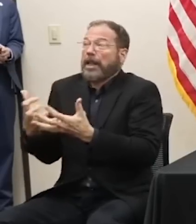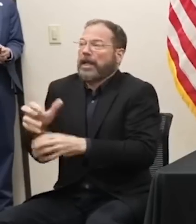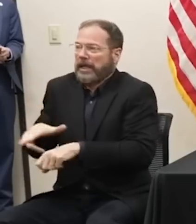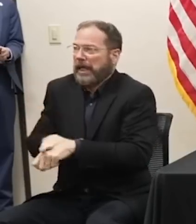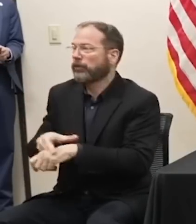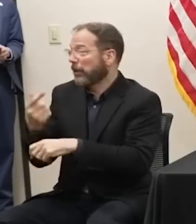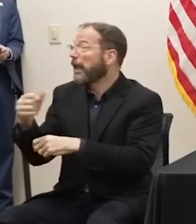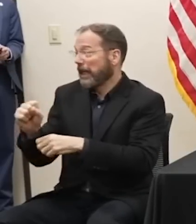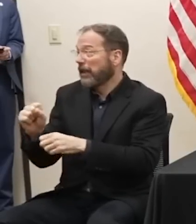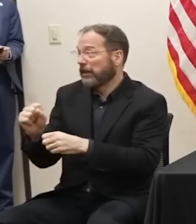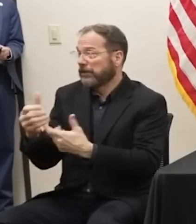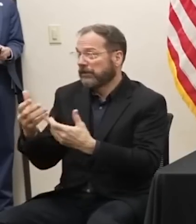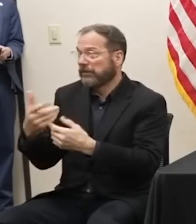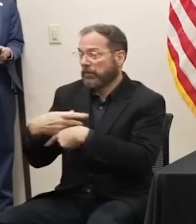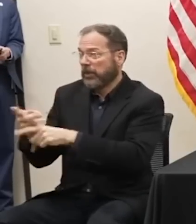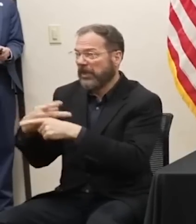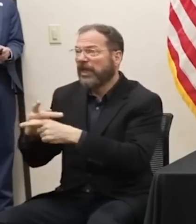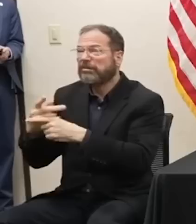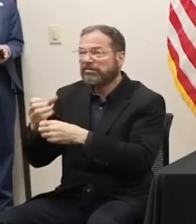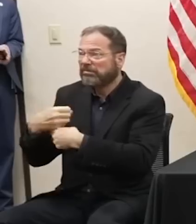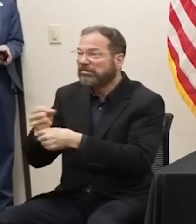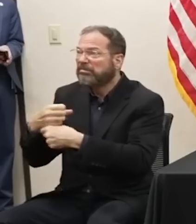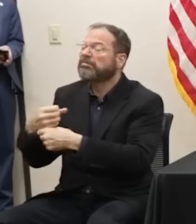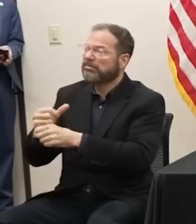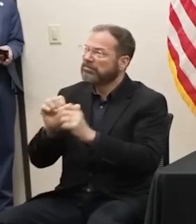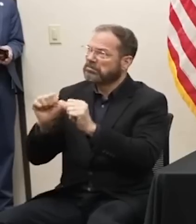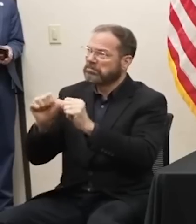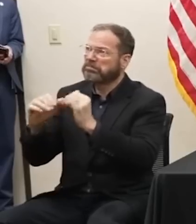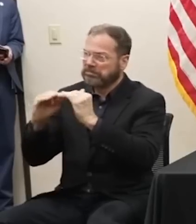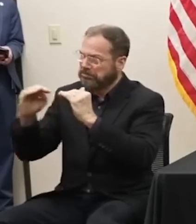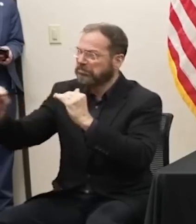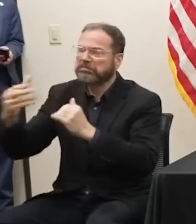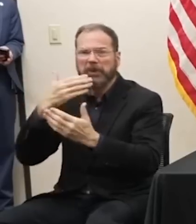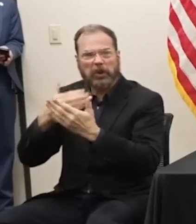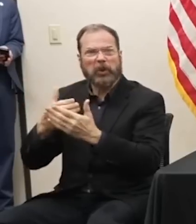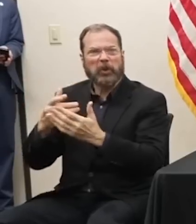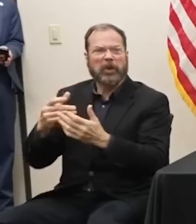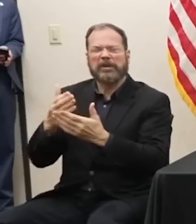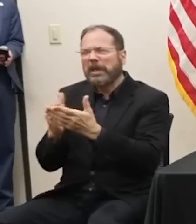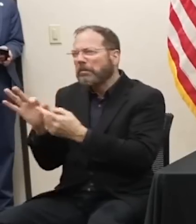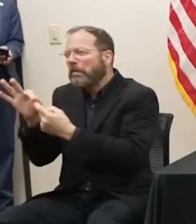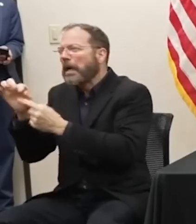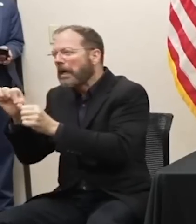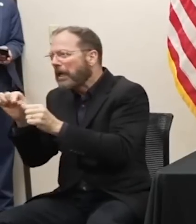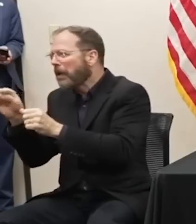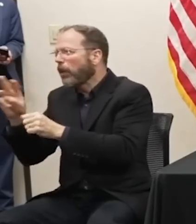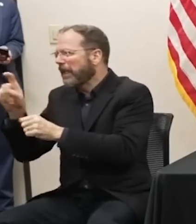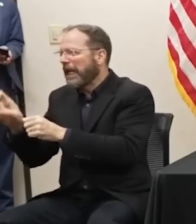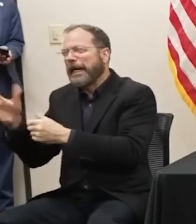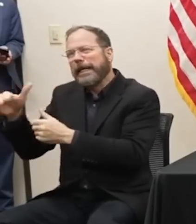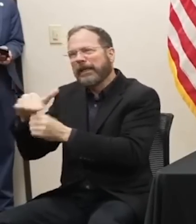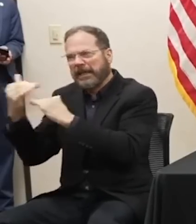gas. Production is holding steady as well, with limited exceptions and some spots out in West Texas